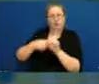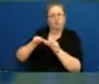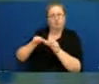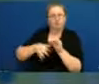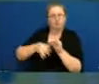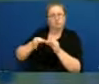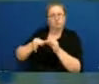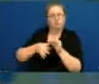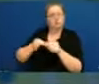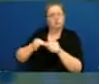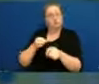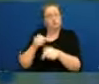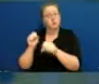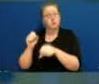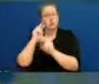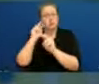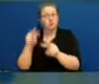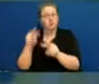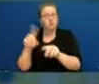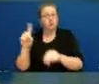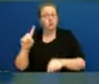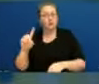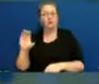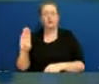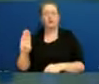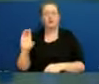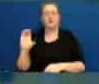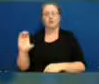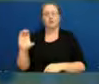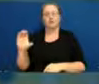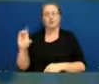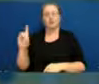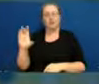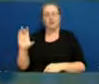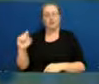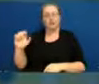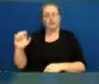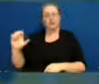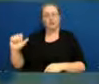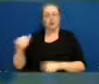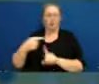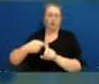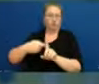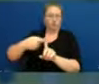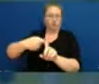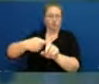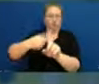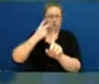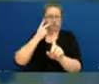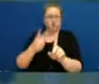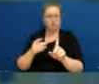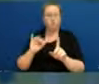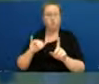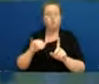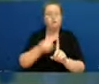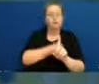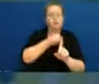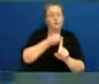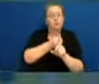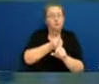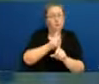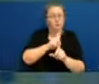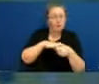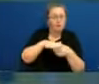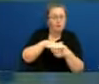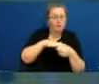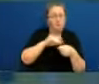monthly. And so this is available publicly on the BC CDC website at the end of every month. And again, this gives you a sense of where